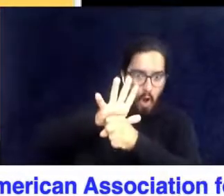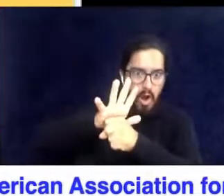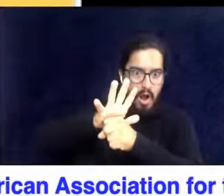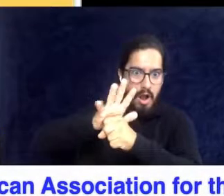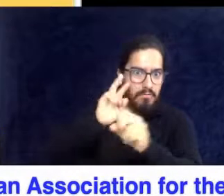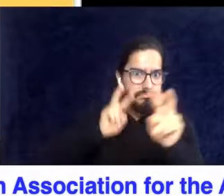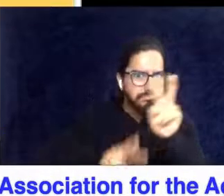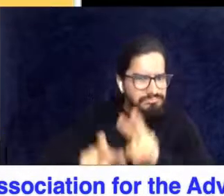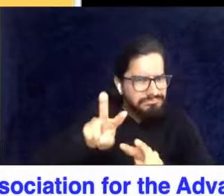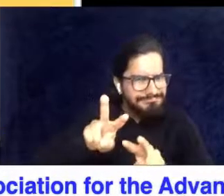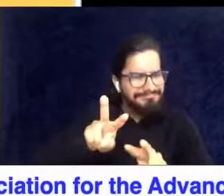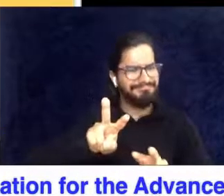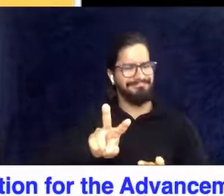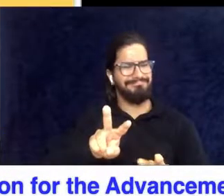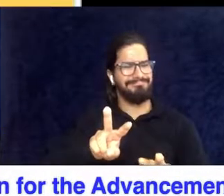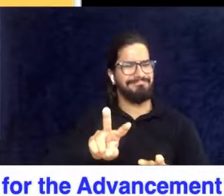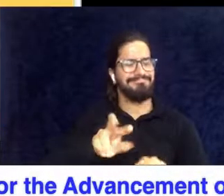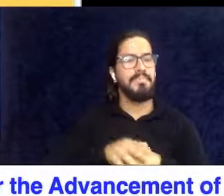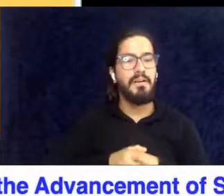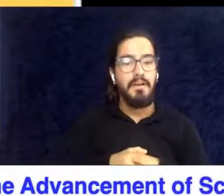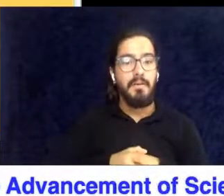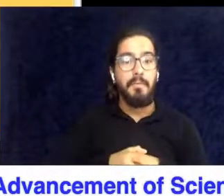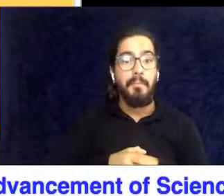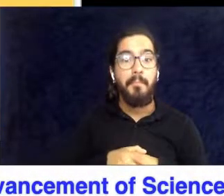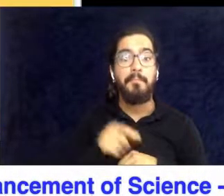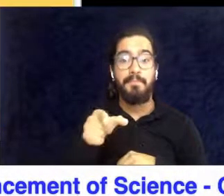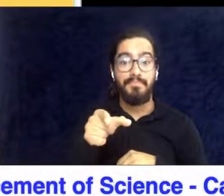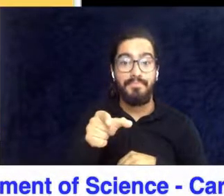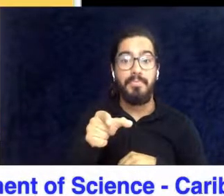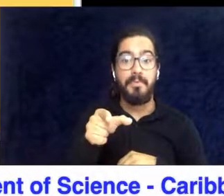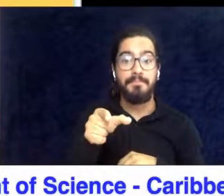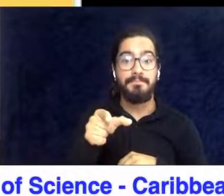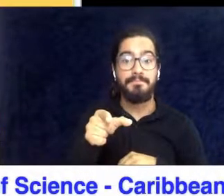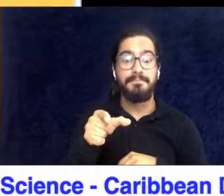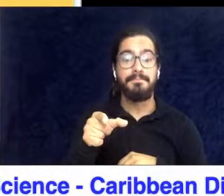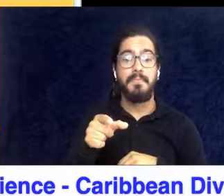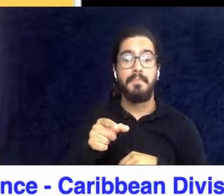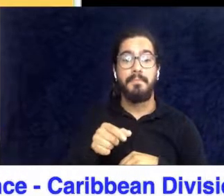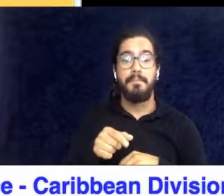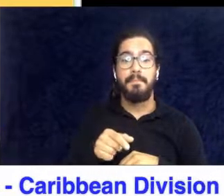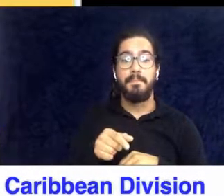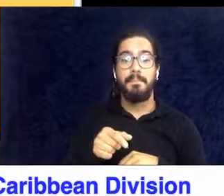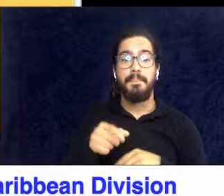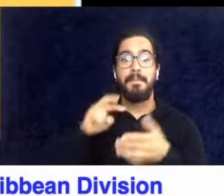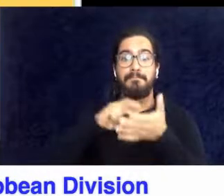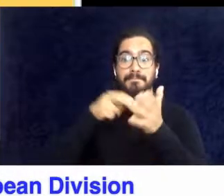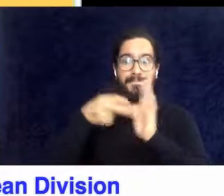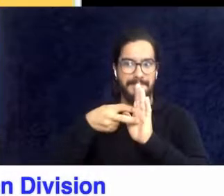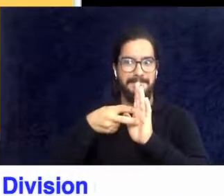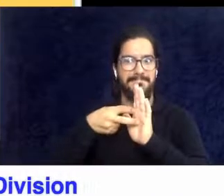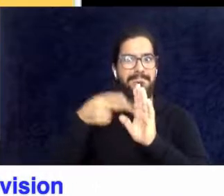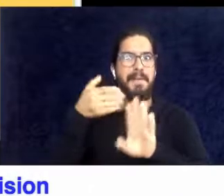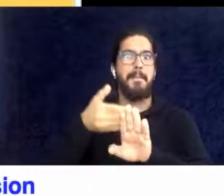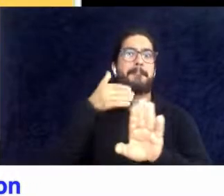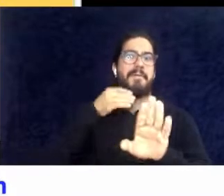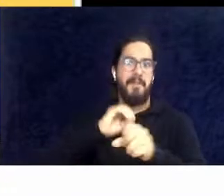was, you know, in Puerto Rico, we were in some ways, you know, in the vanguard of the